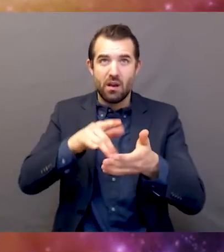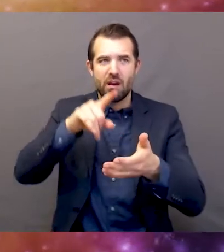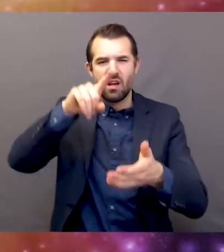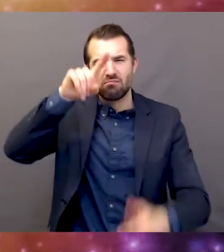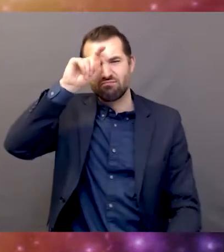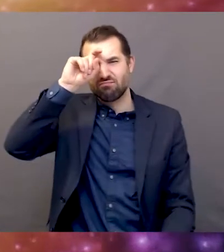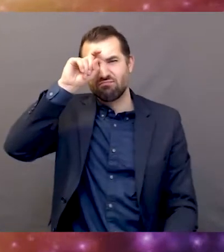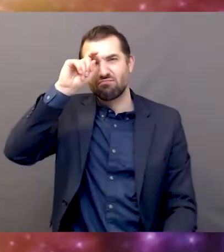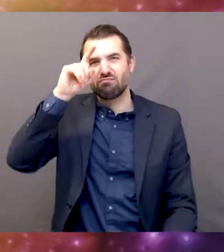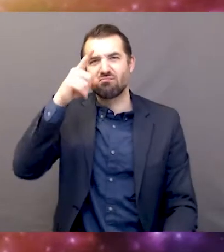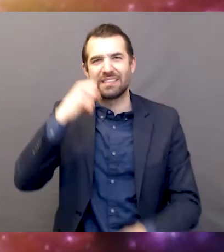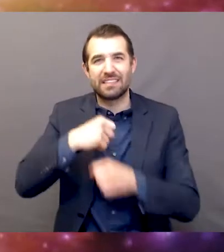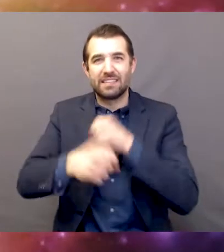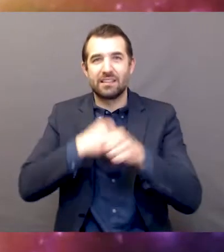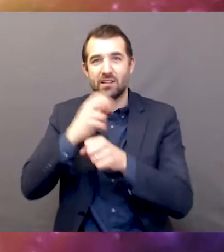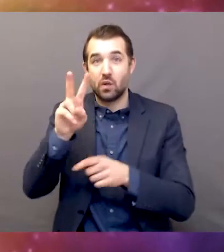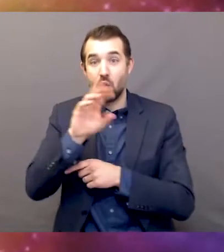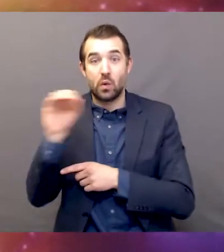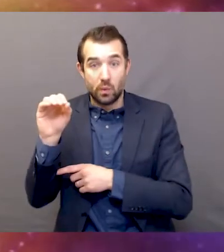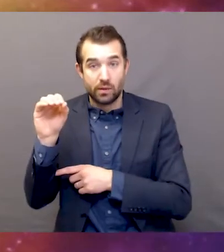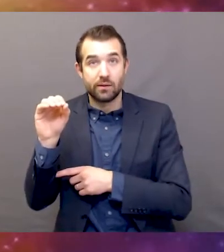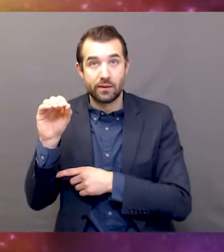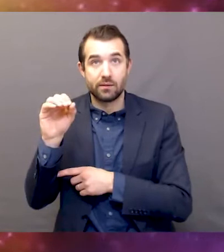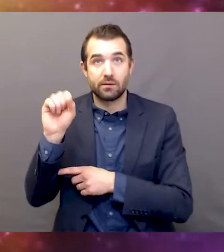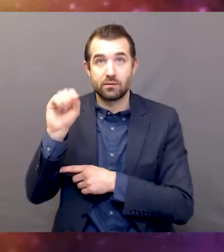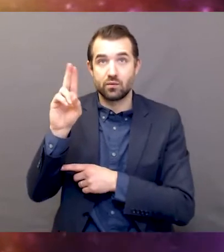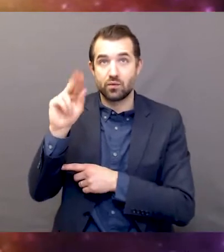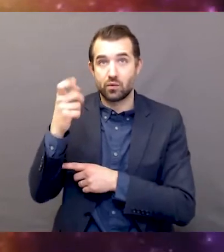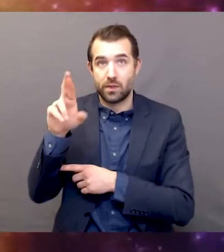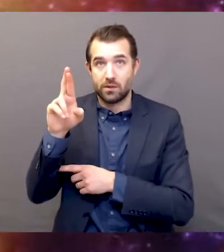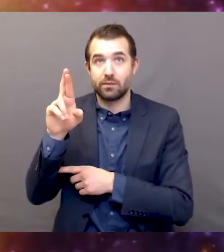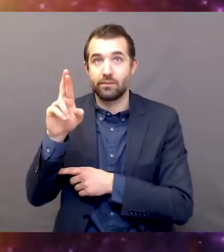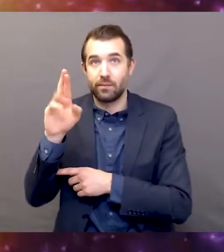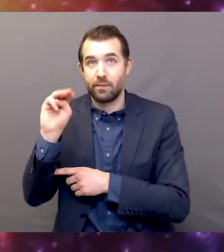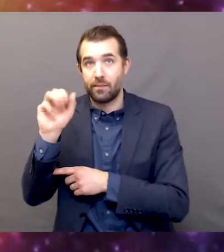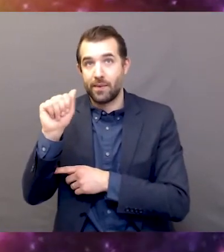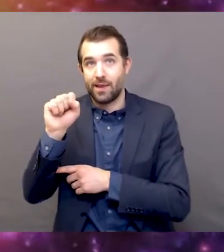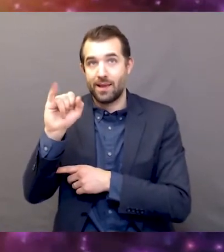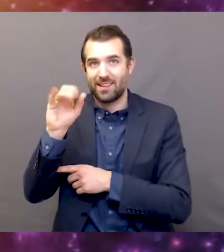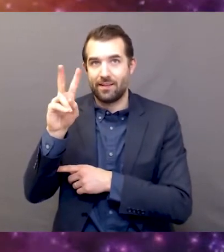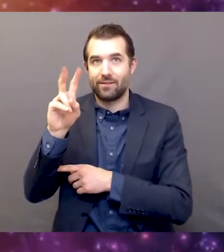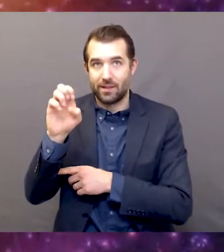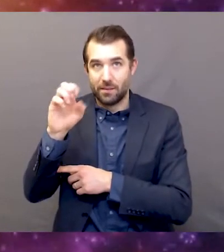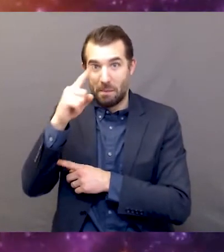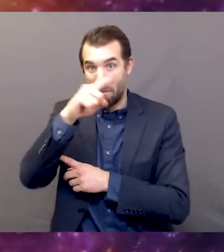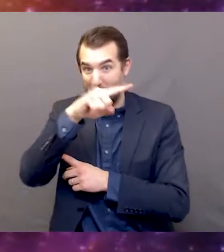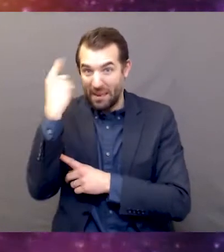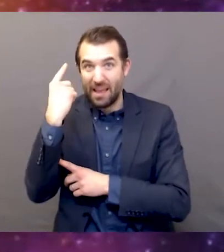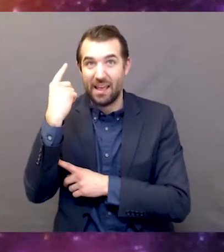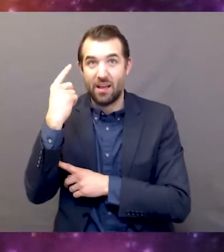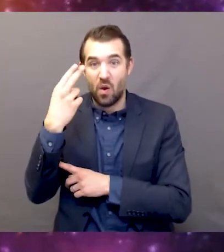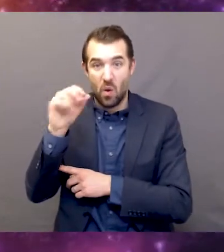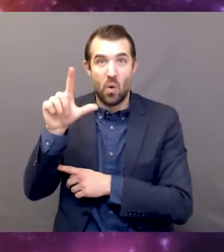Around 2000, supermassive black holes came to the rescue. Not only should there be cooling in clusters, but in the